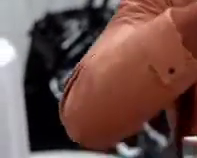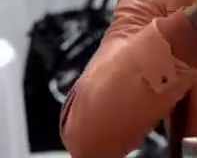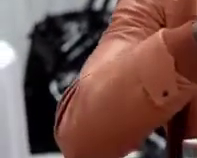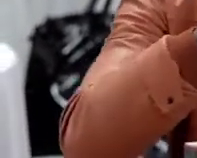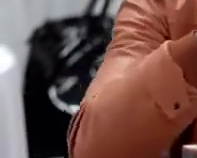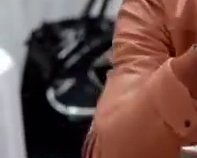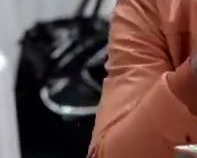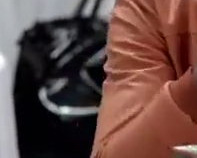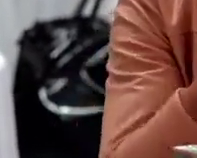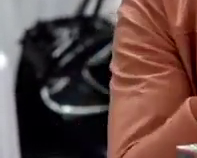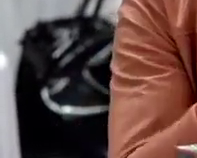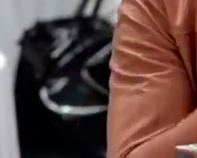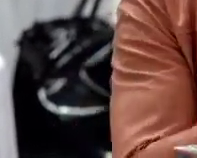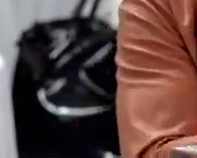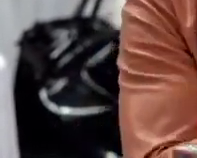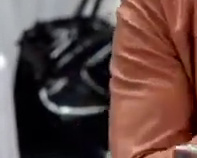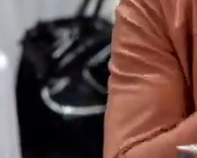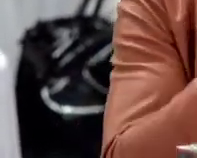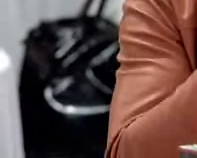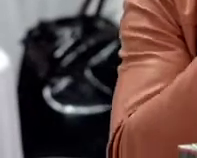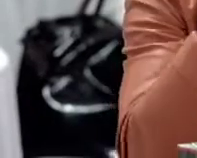For example, United States and England,